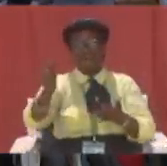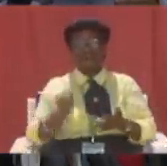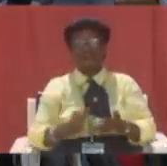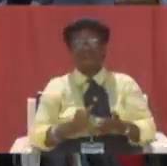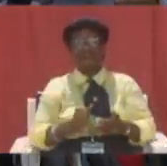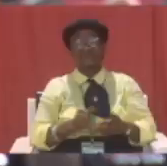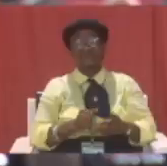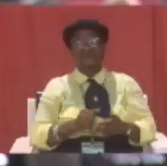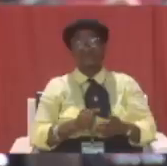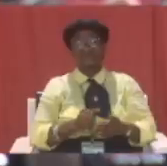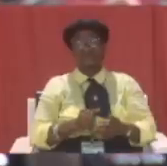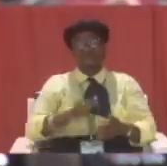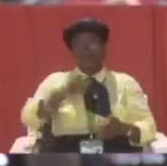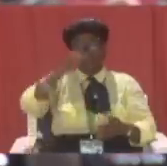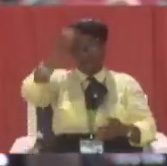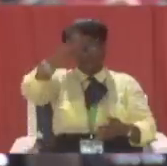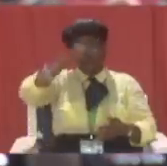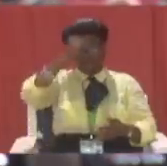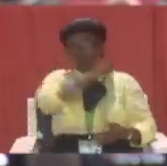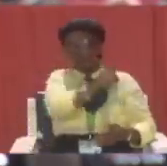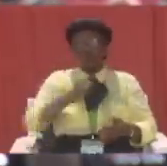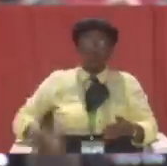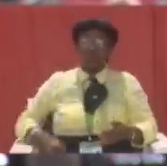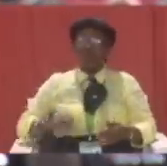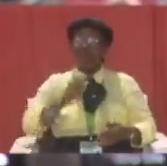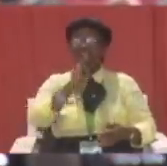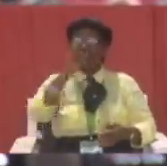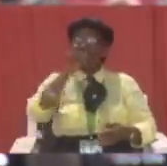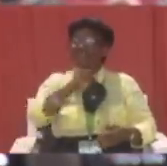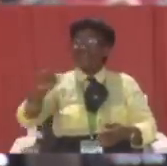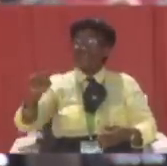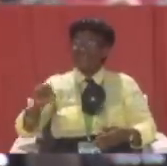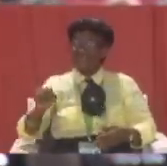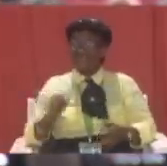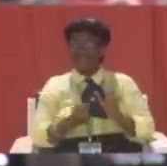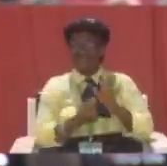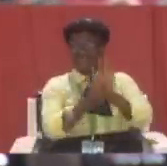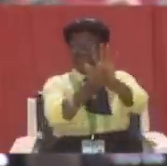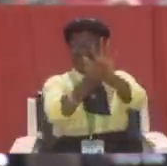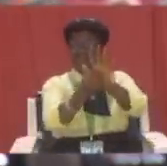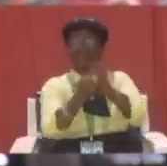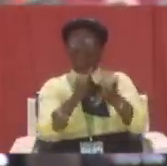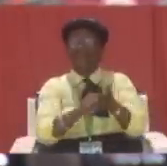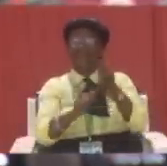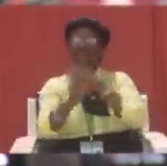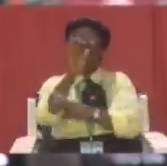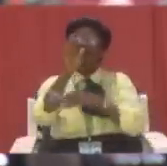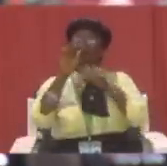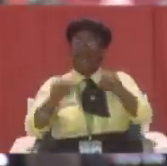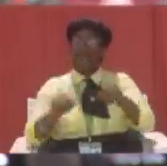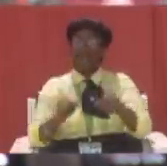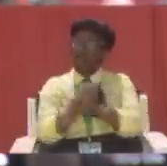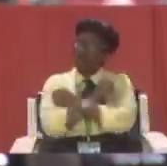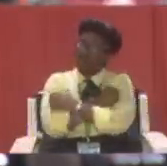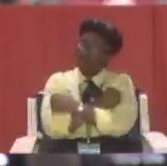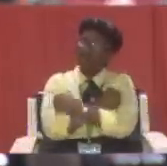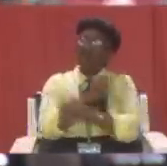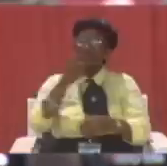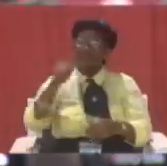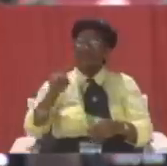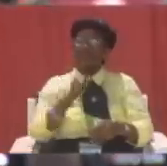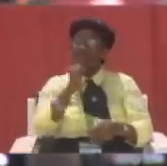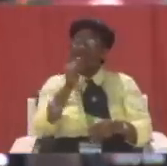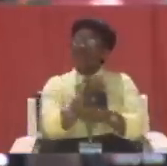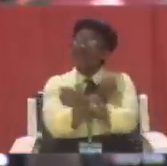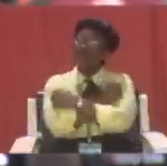Solomon is a sign that God can love the unlovable. And then he was also a